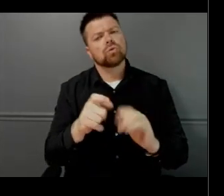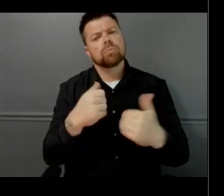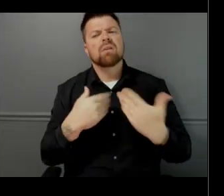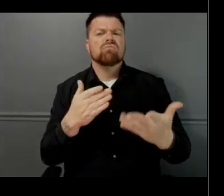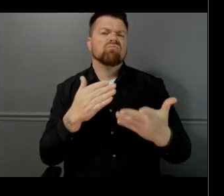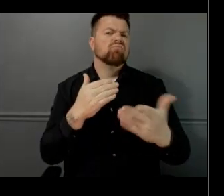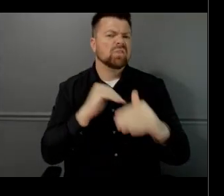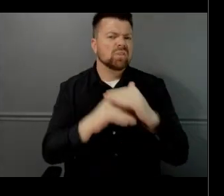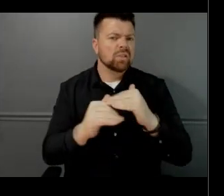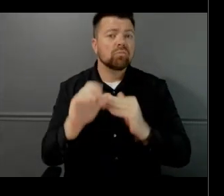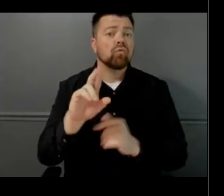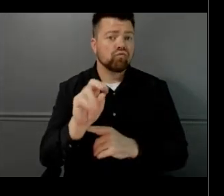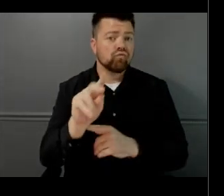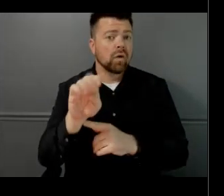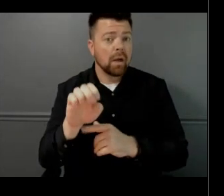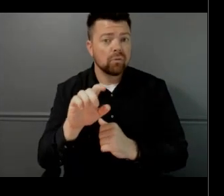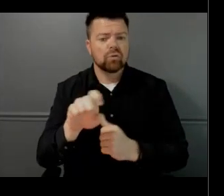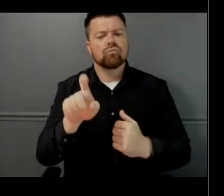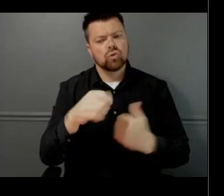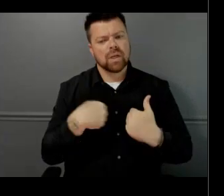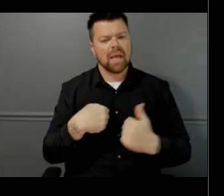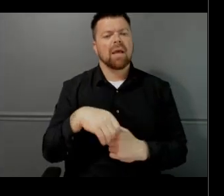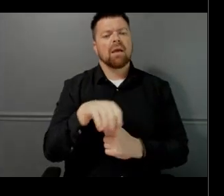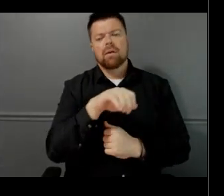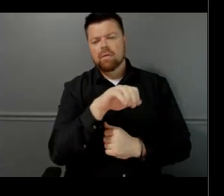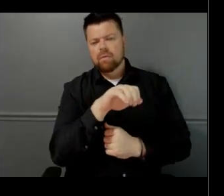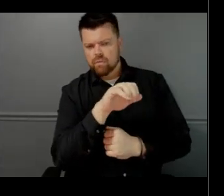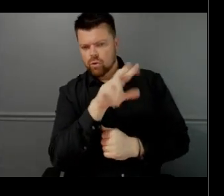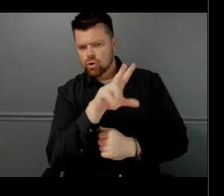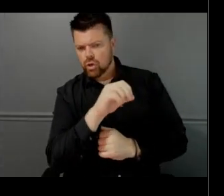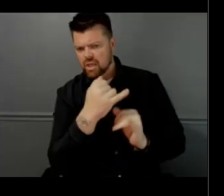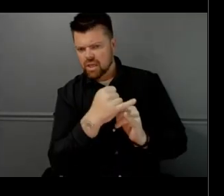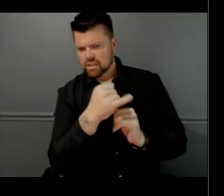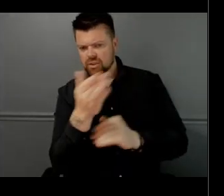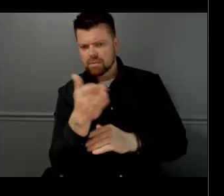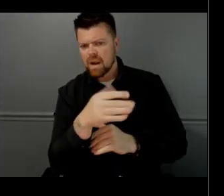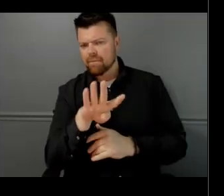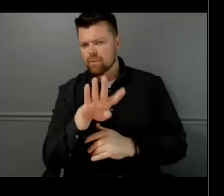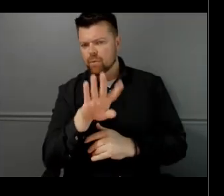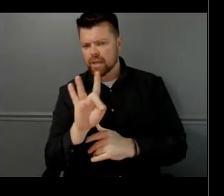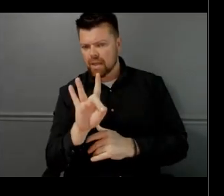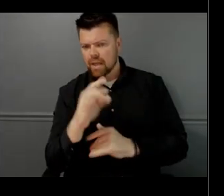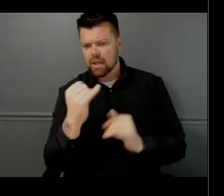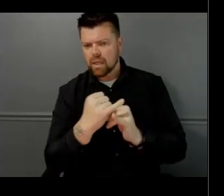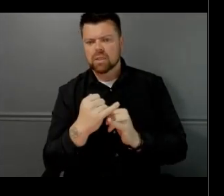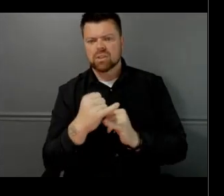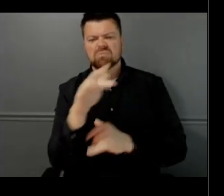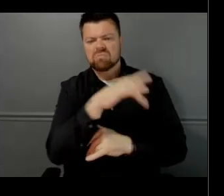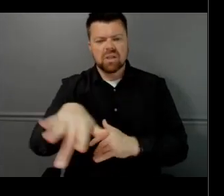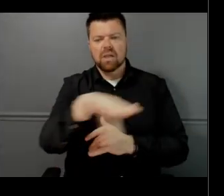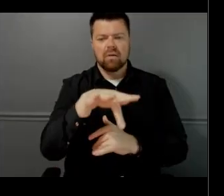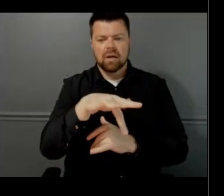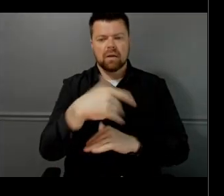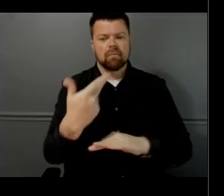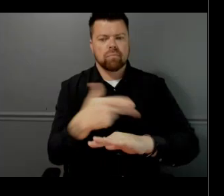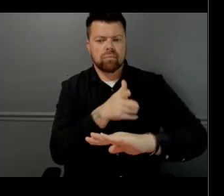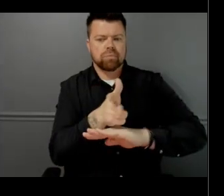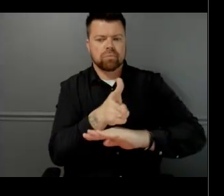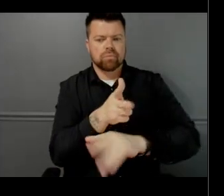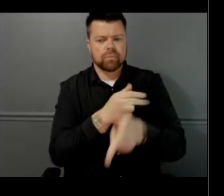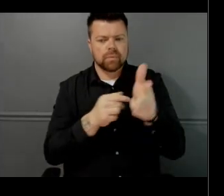It should have a 30-inch by 48-inch clear floor space for a wheelchair user, and it should have operable parts that are